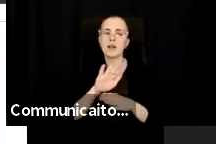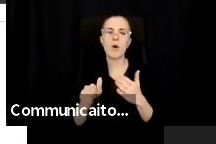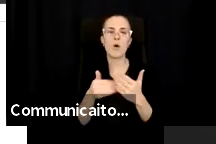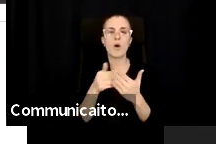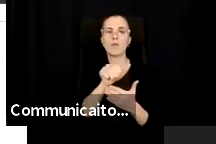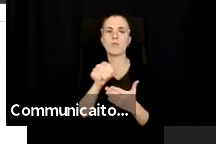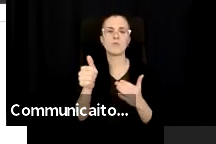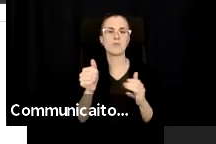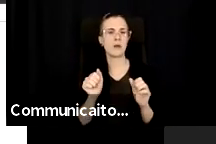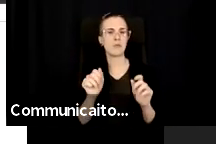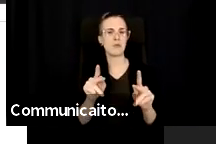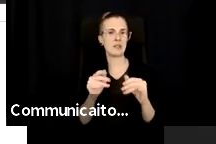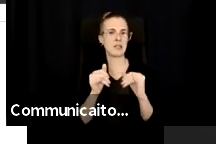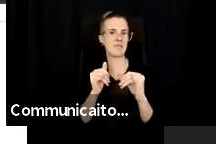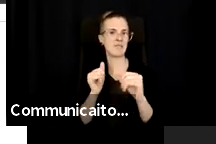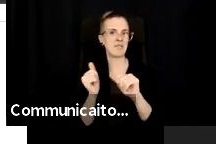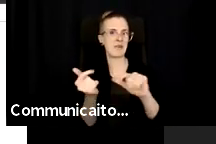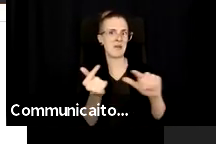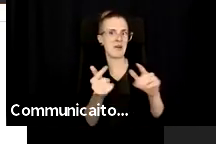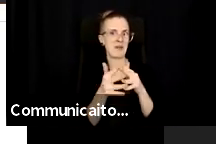has.